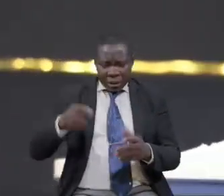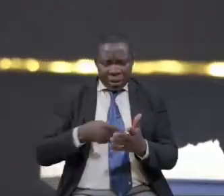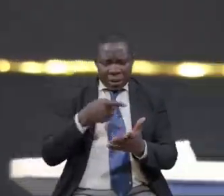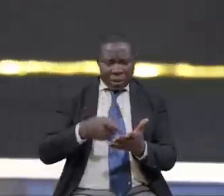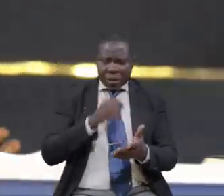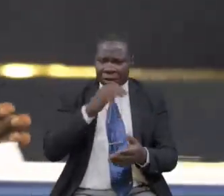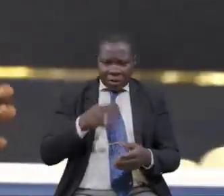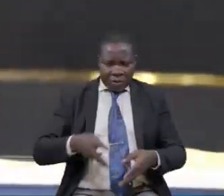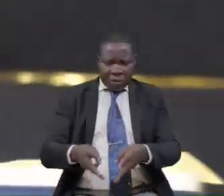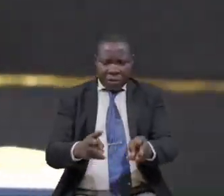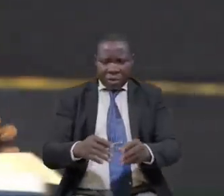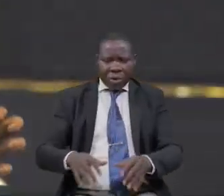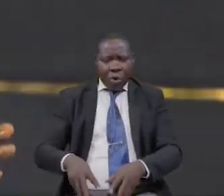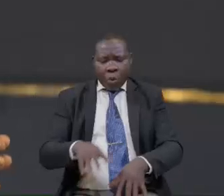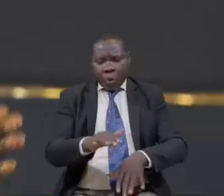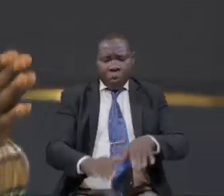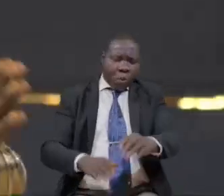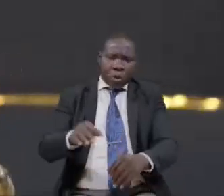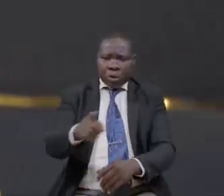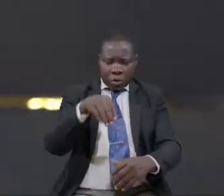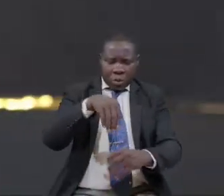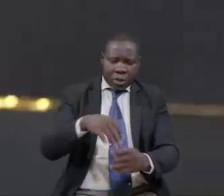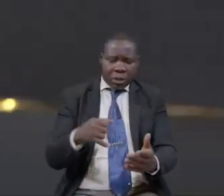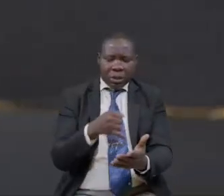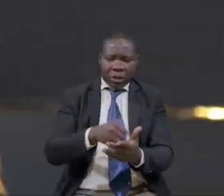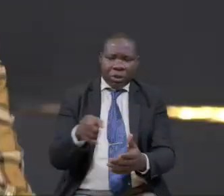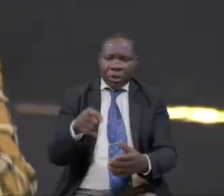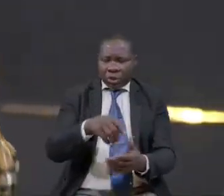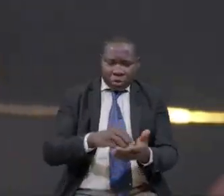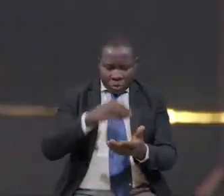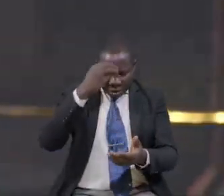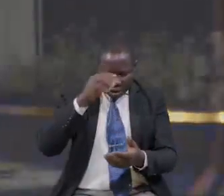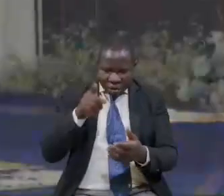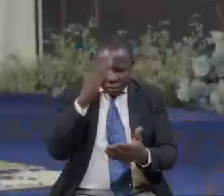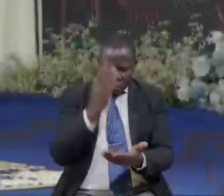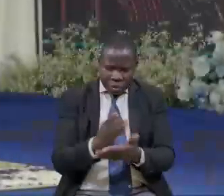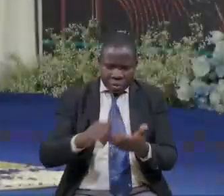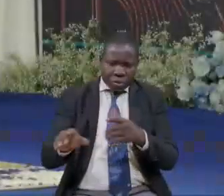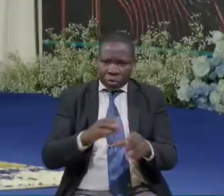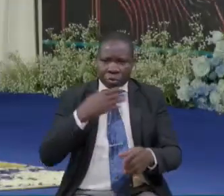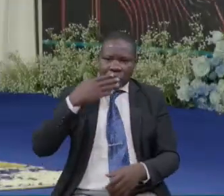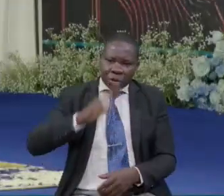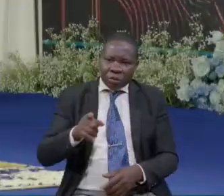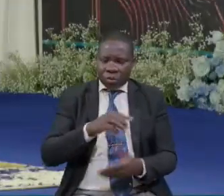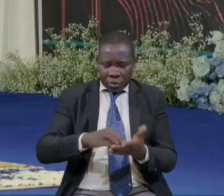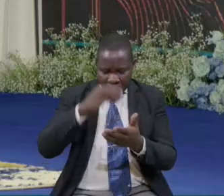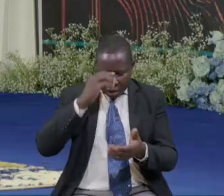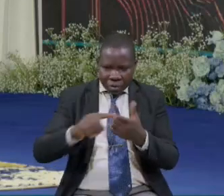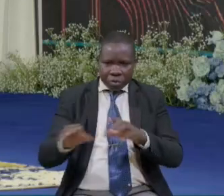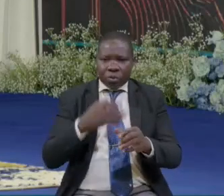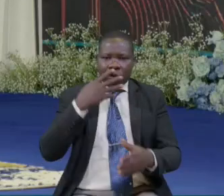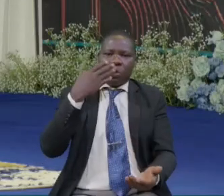ye therein. You learn. You cease to do evil. You learn to do well. You